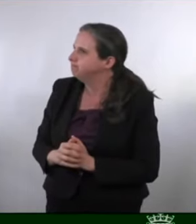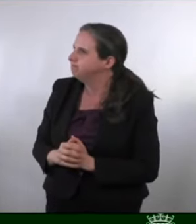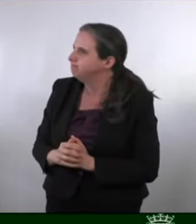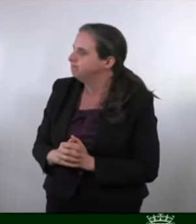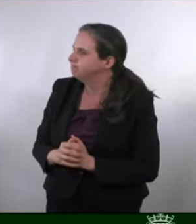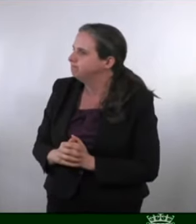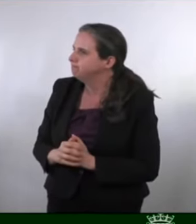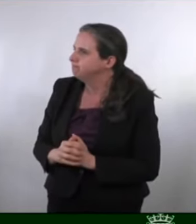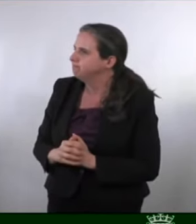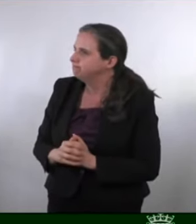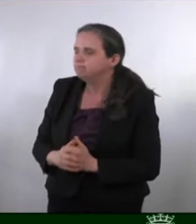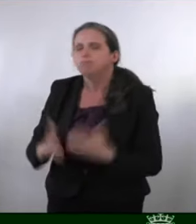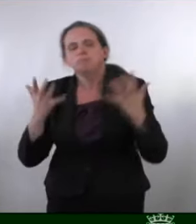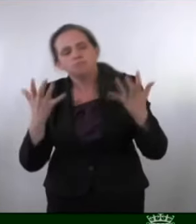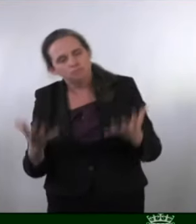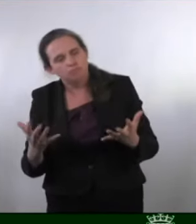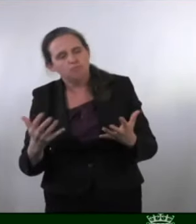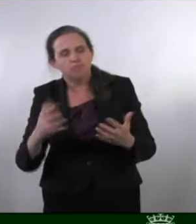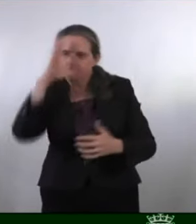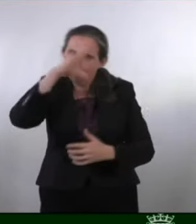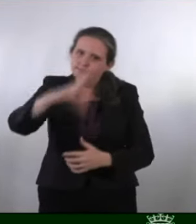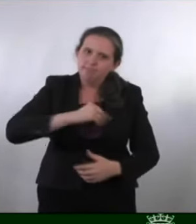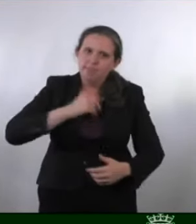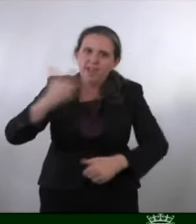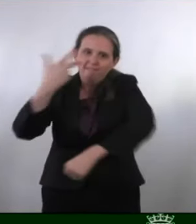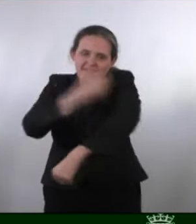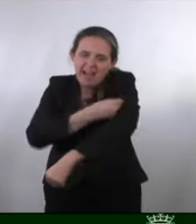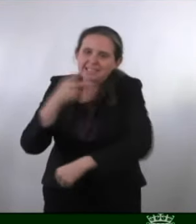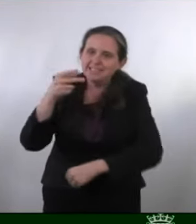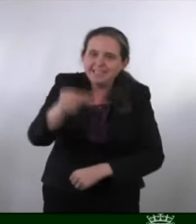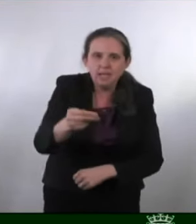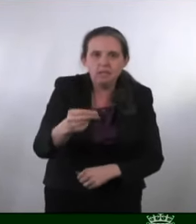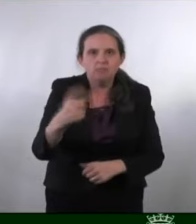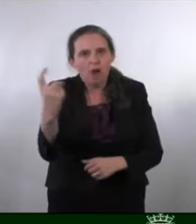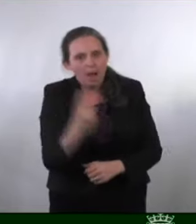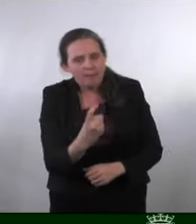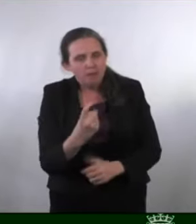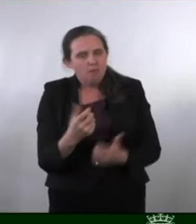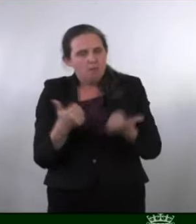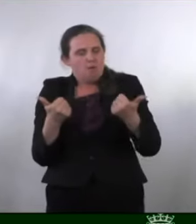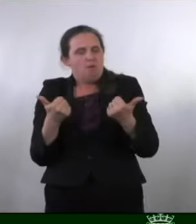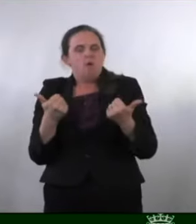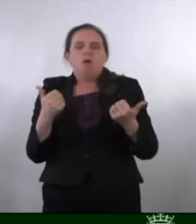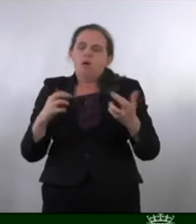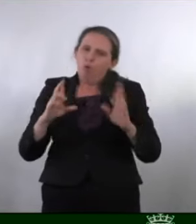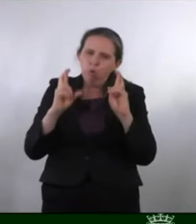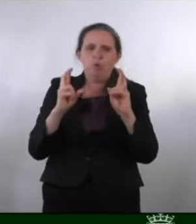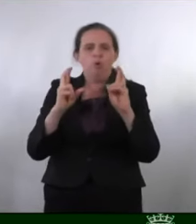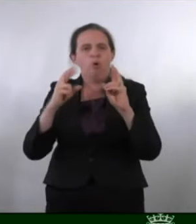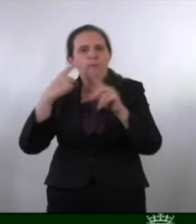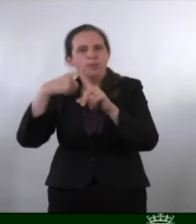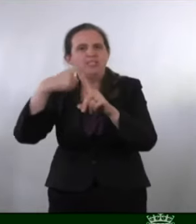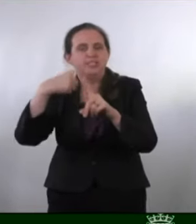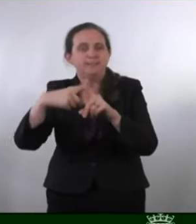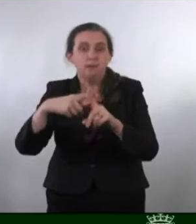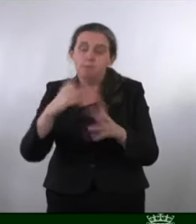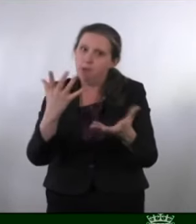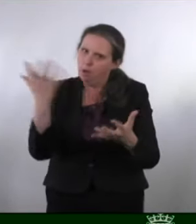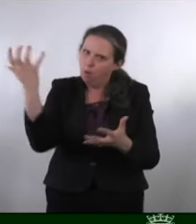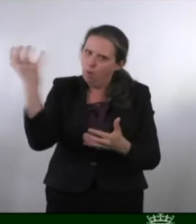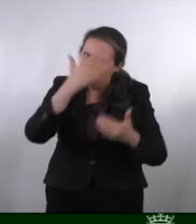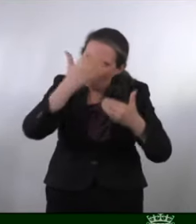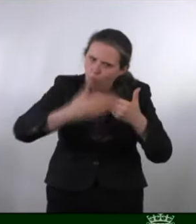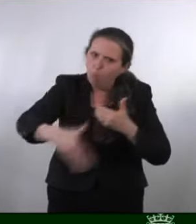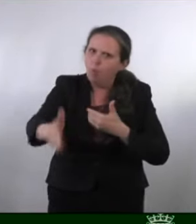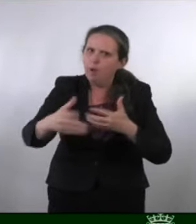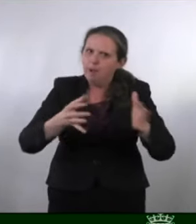at the end of the tunnel. But however, he will recognise that distribution will be a huge logistical challenge. What guarantees can he